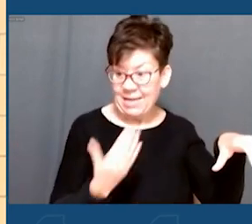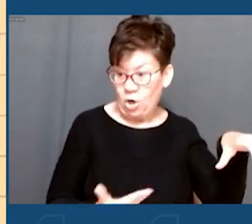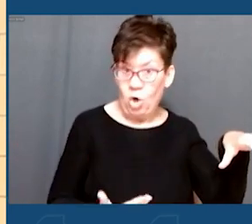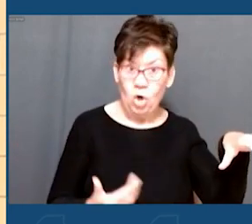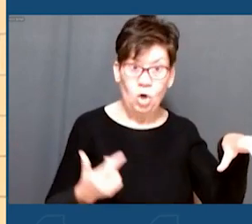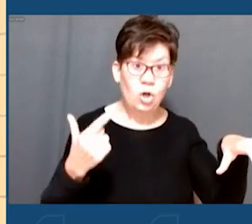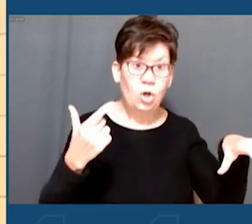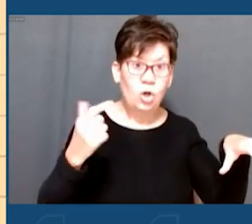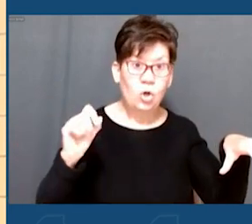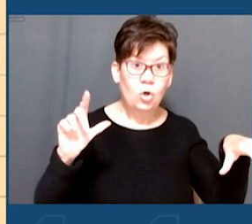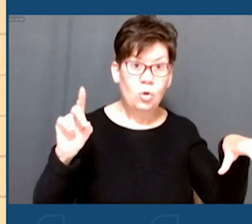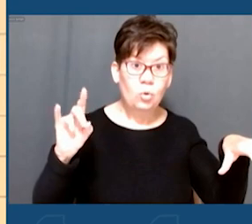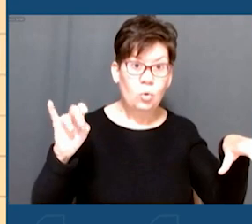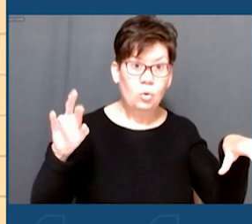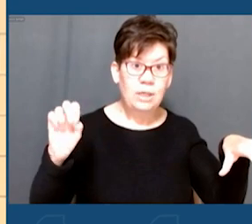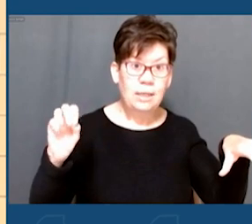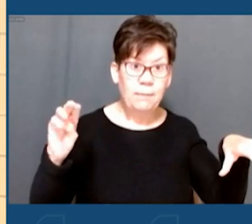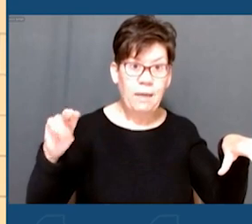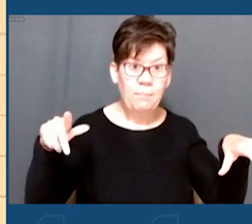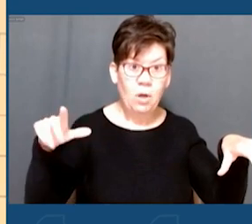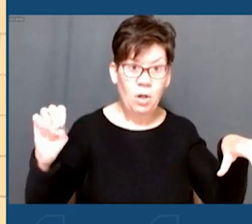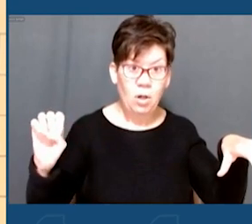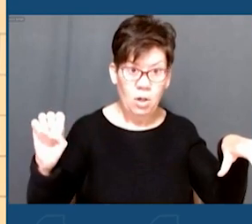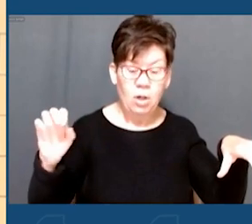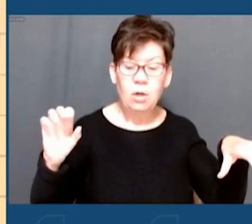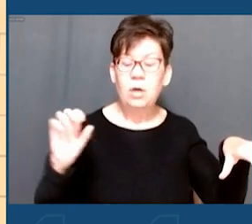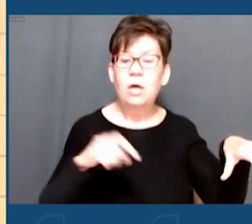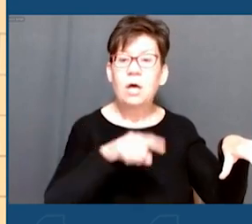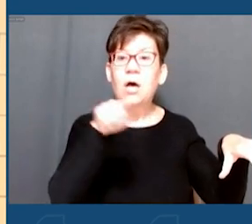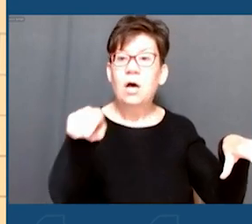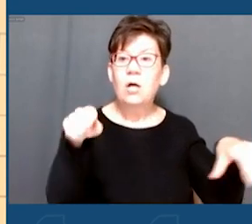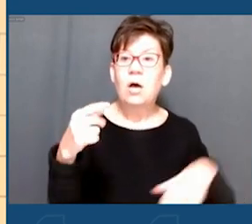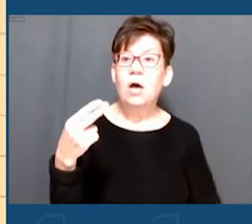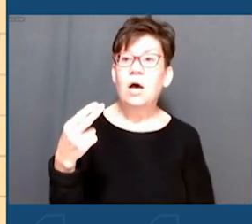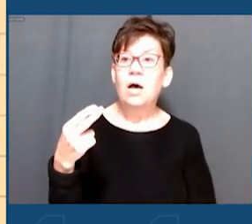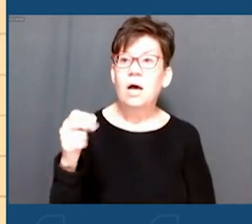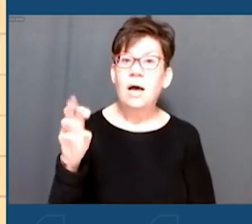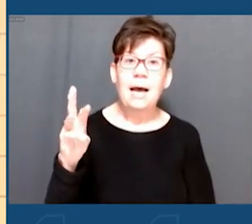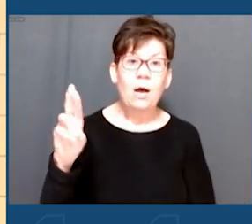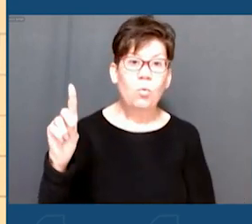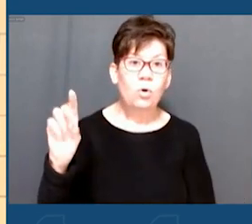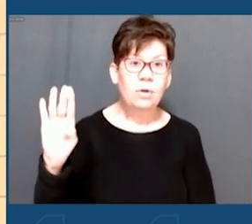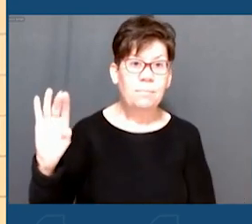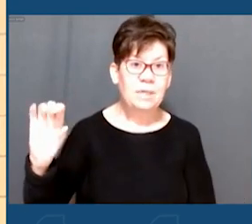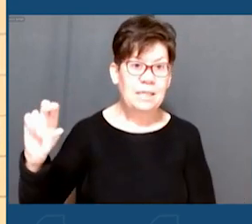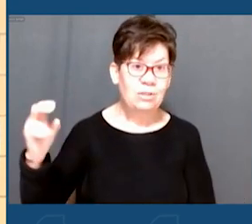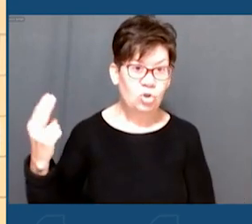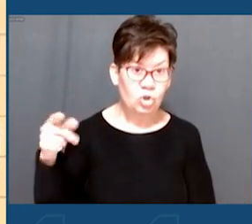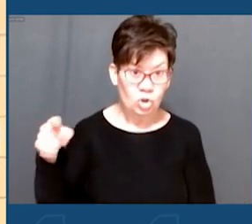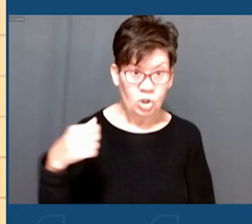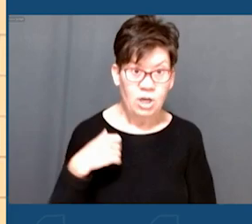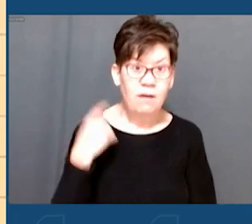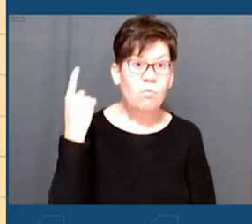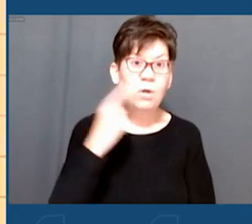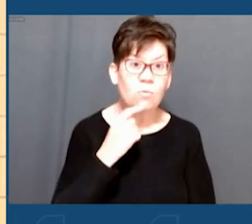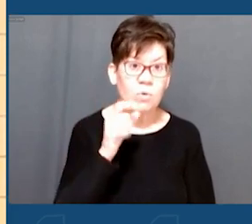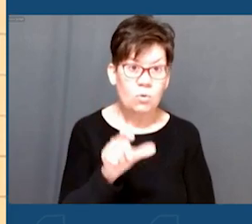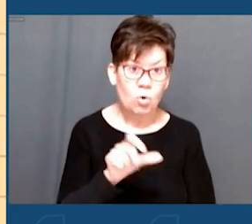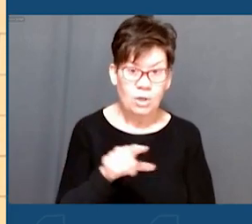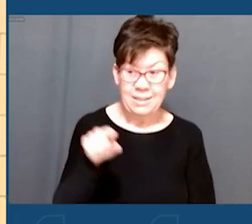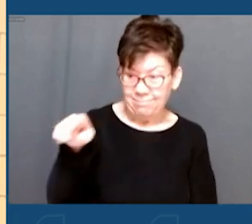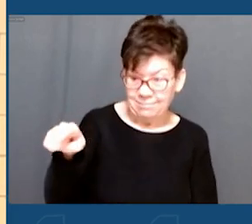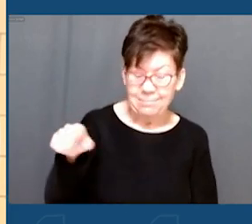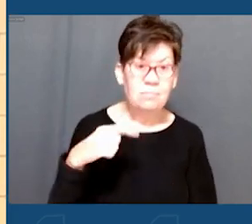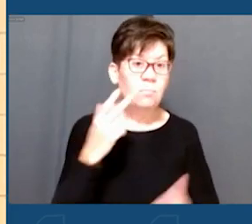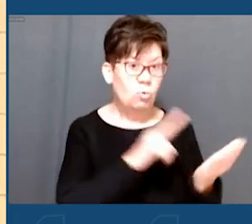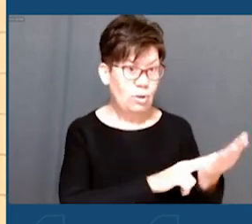in Far Rockaway. We also have another one in Howard Beach at PS 207. You can register with the Red Cross. We are using these